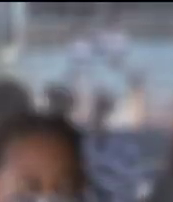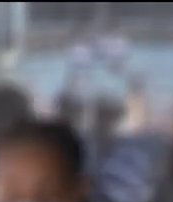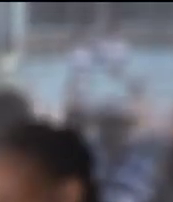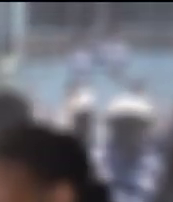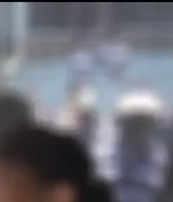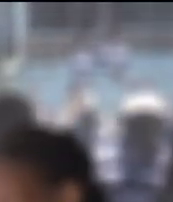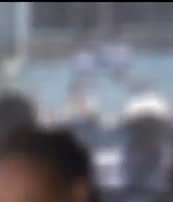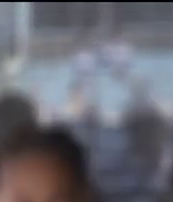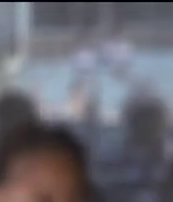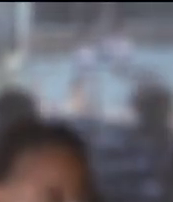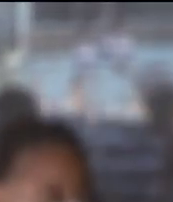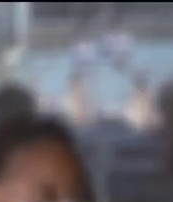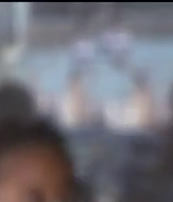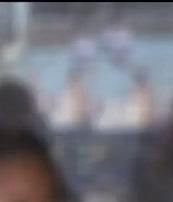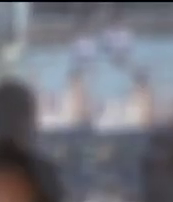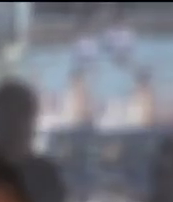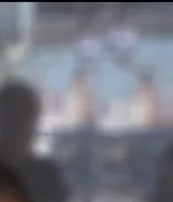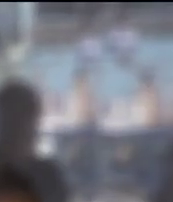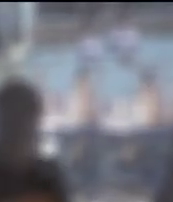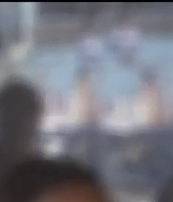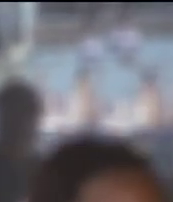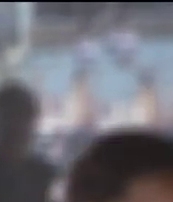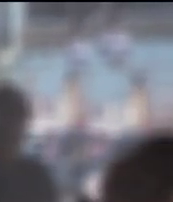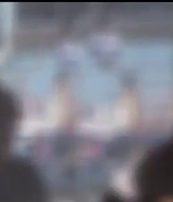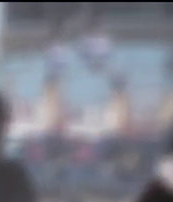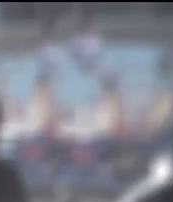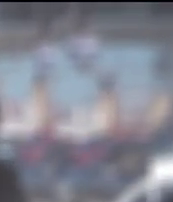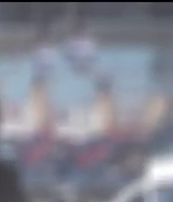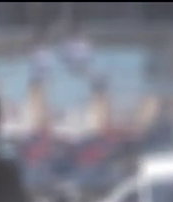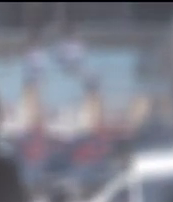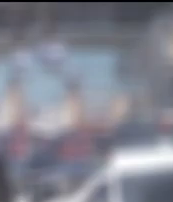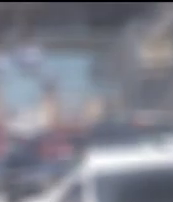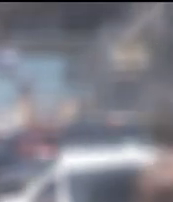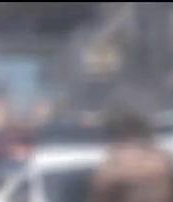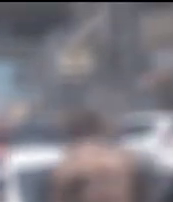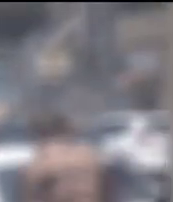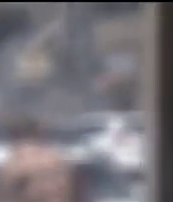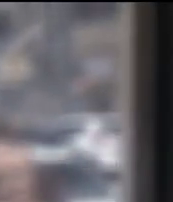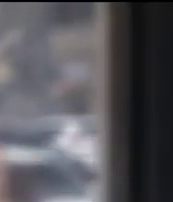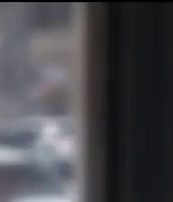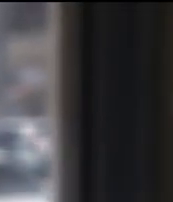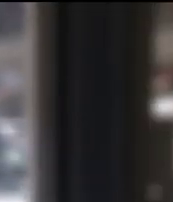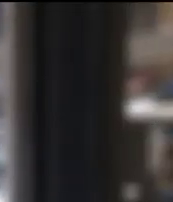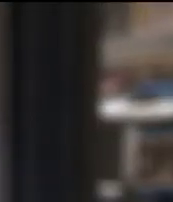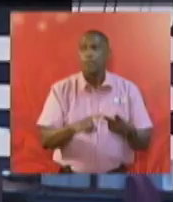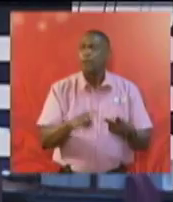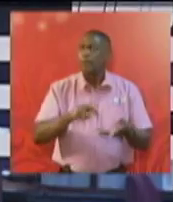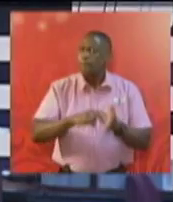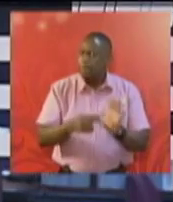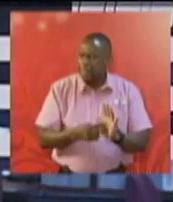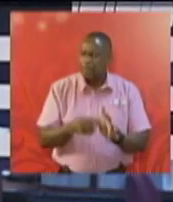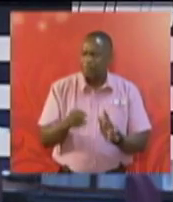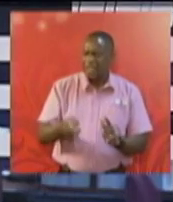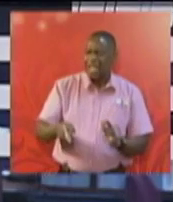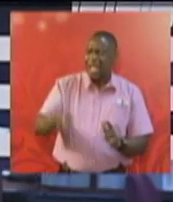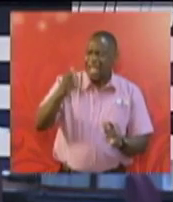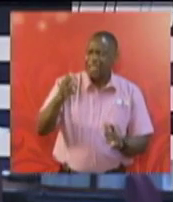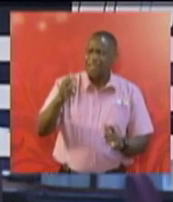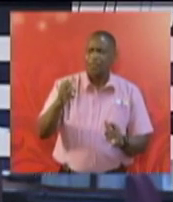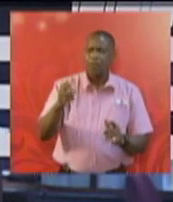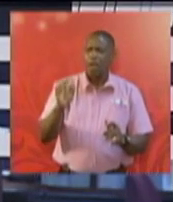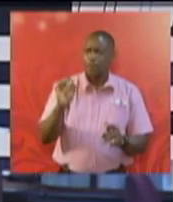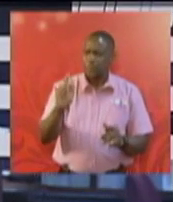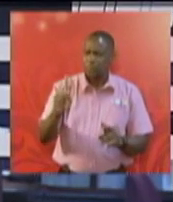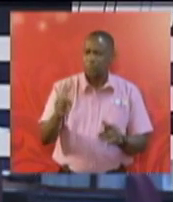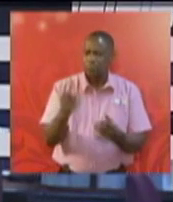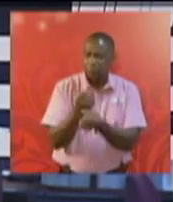The technical advisor of hospital services also reminded that young people are still at risk of contracting the virus. Young people, you